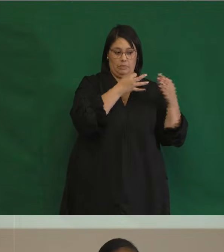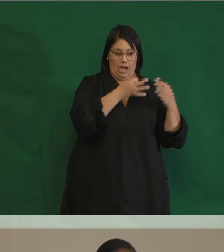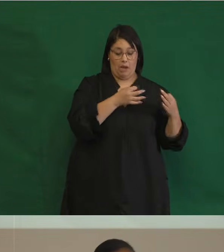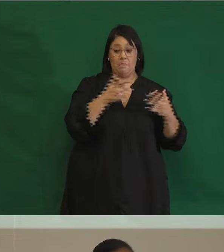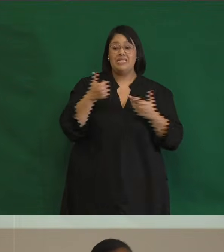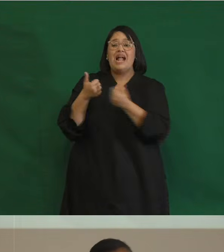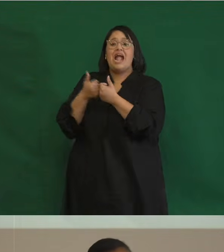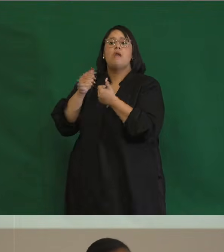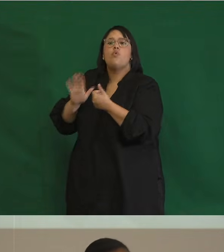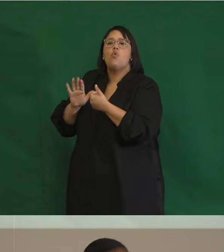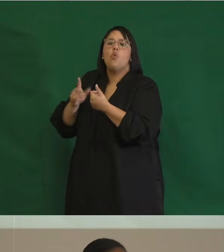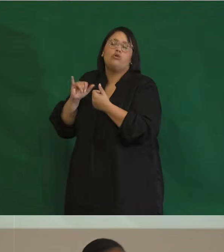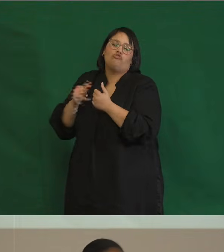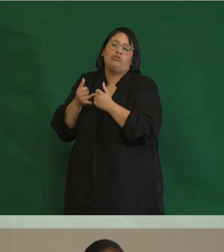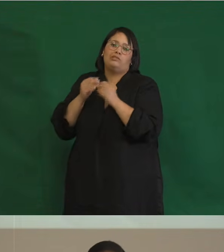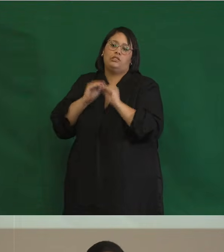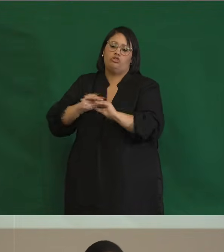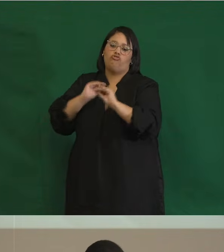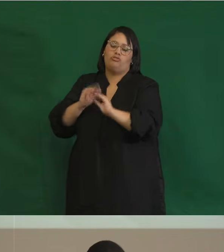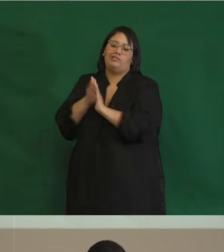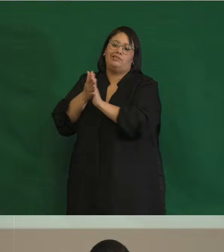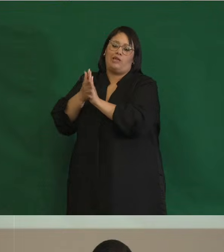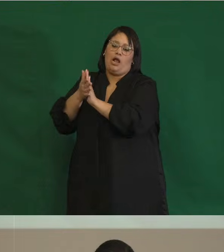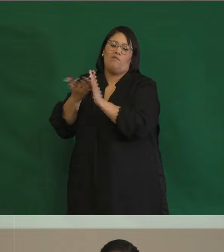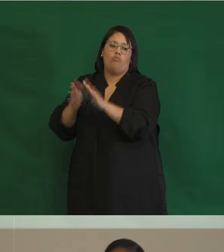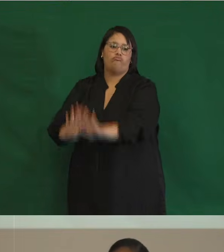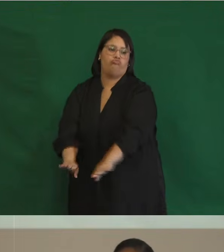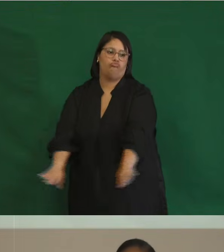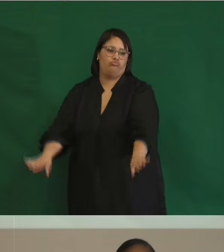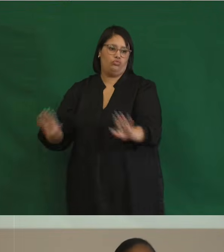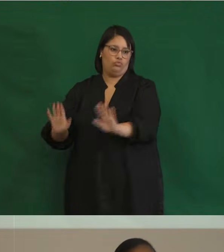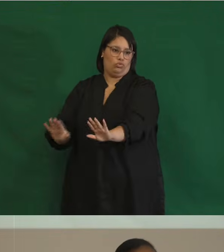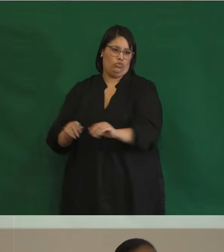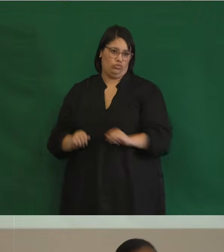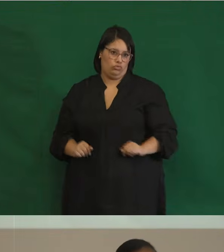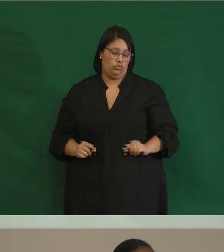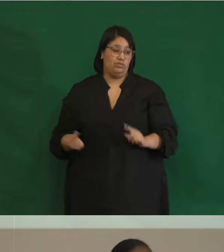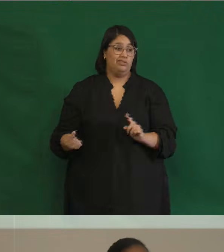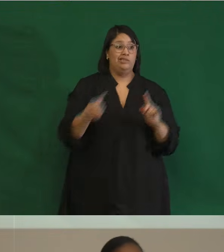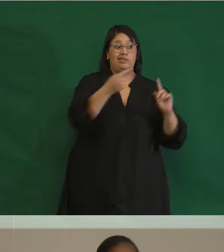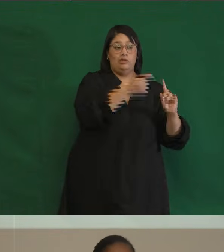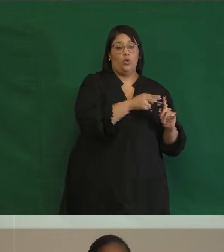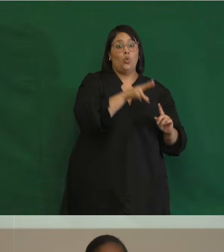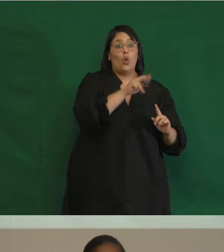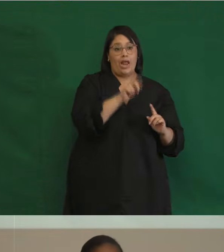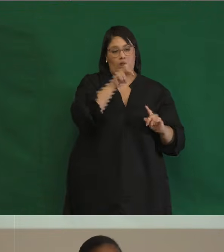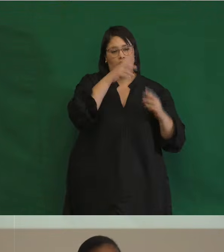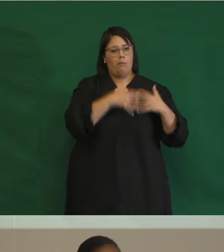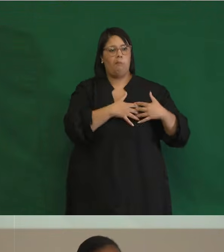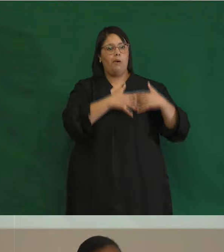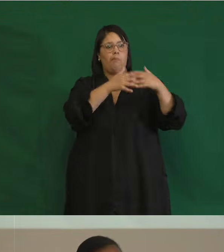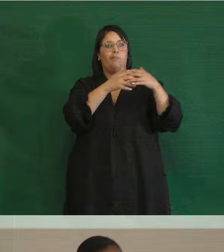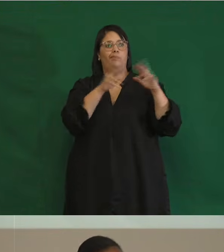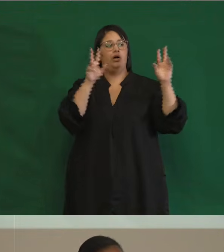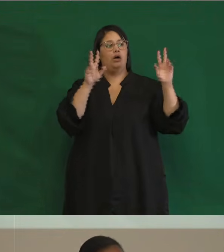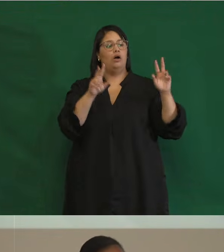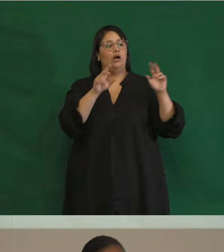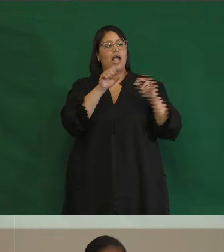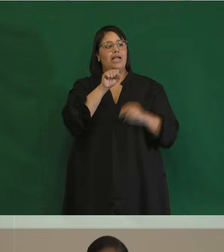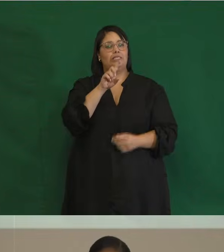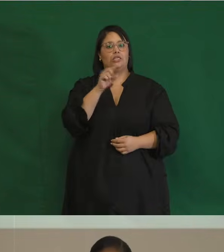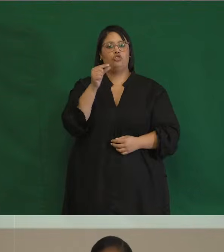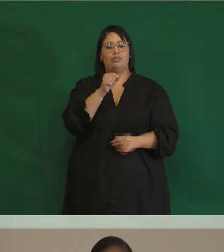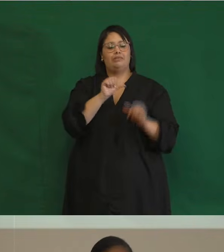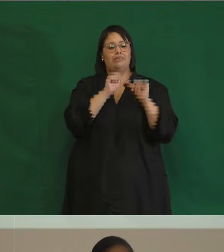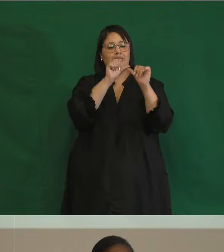enable learning of South African Sign Language, especially for the little ones. The UN created the Sustainable Development Goals, which